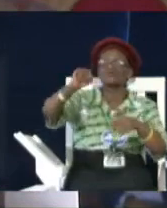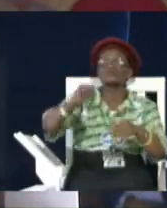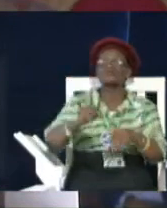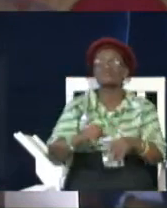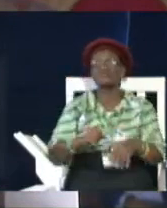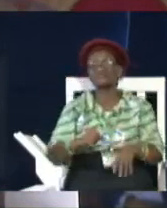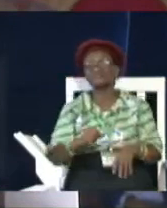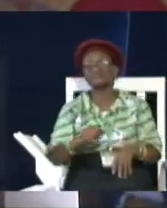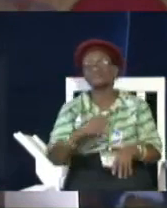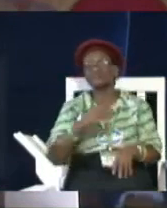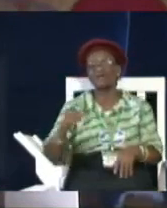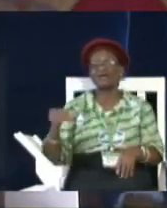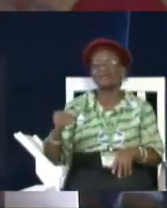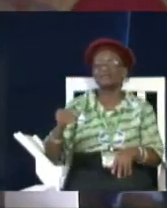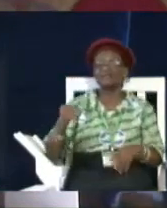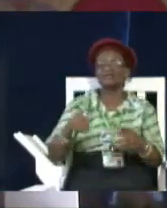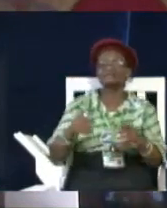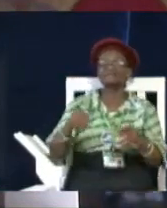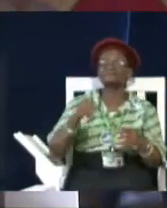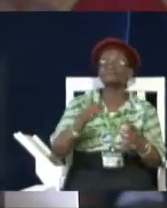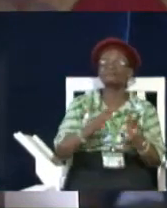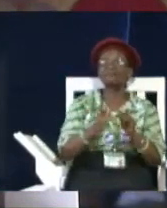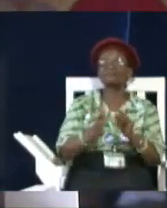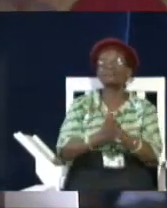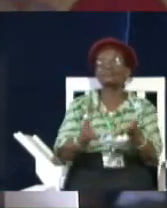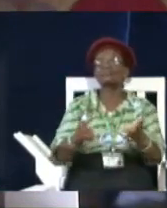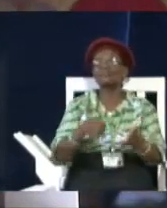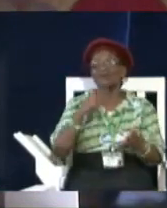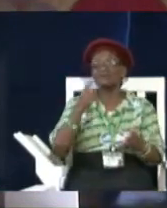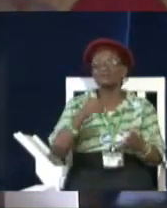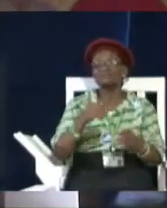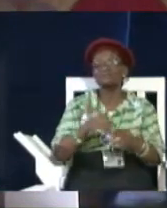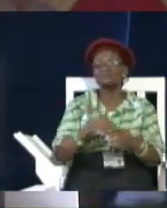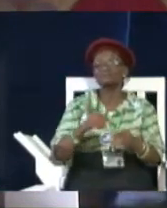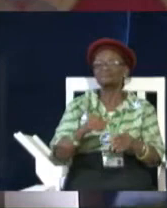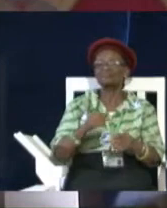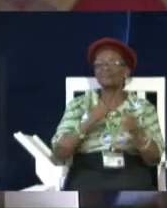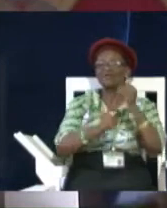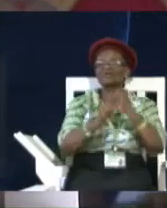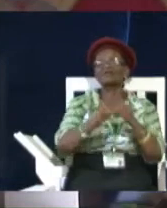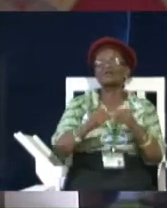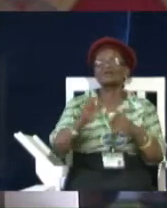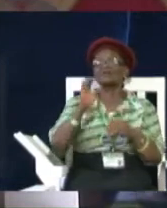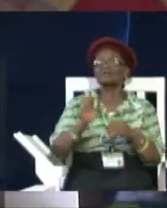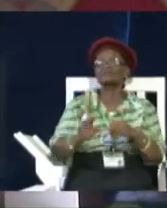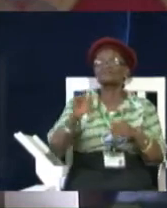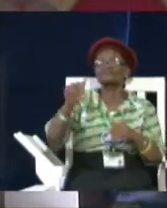And the Bible says in Isaiah chapter 10, verse 27, Isaiah 10, verse